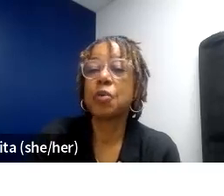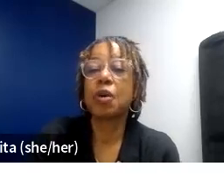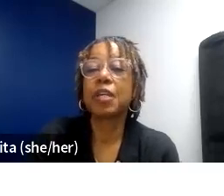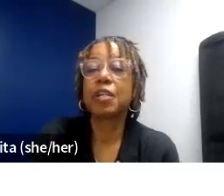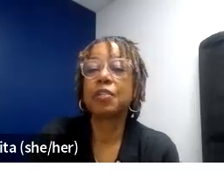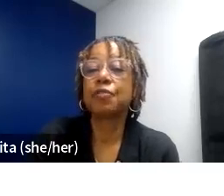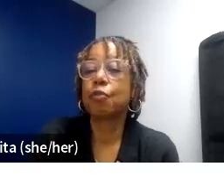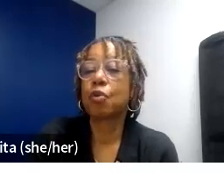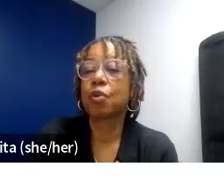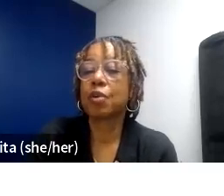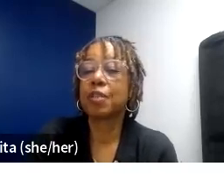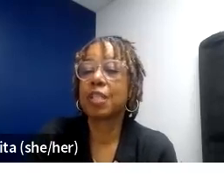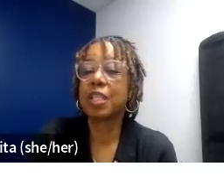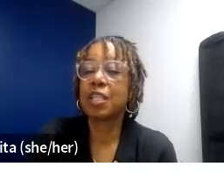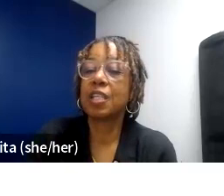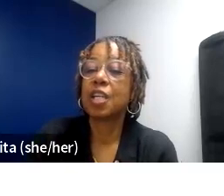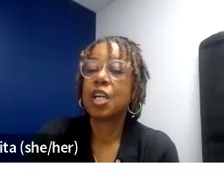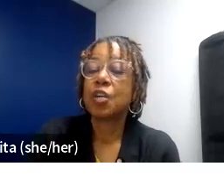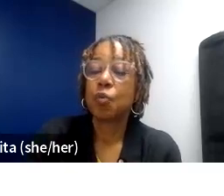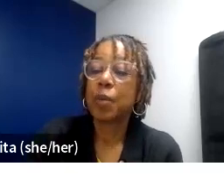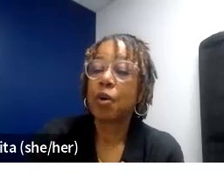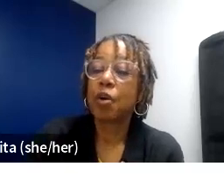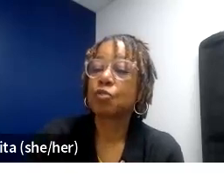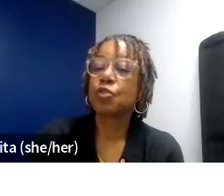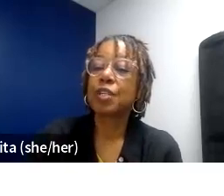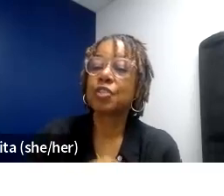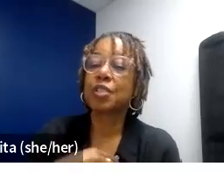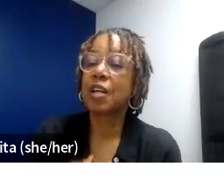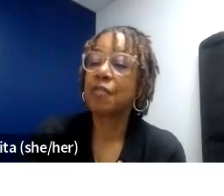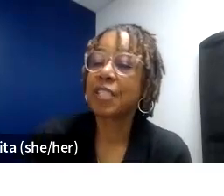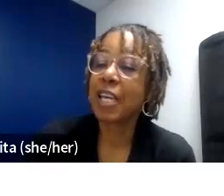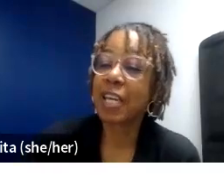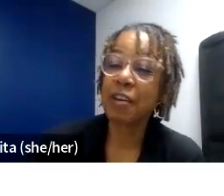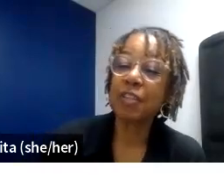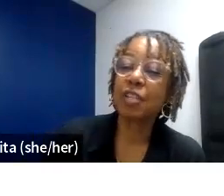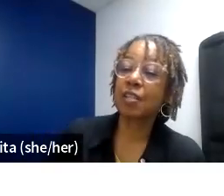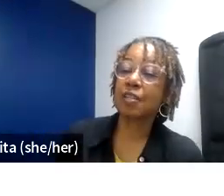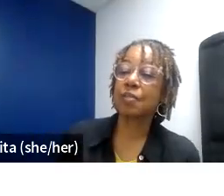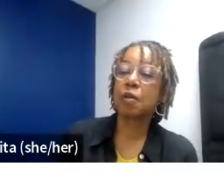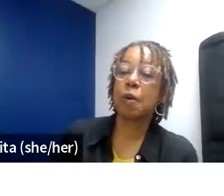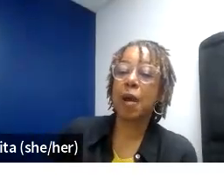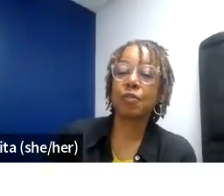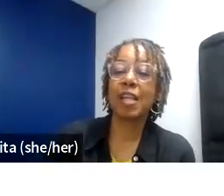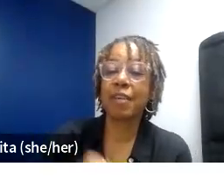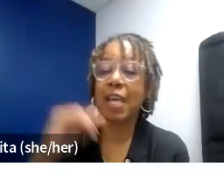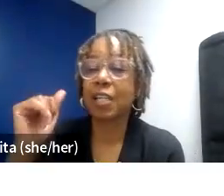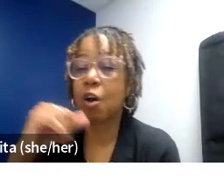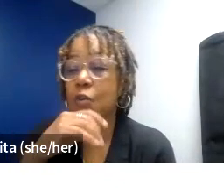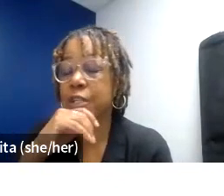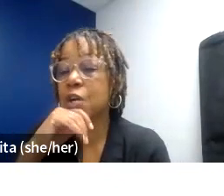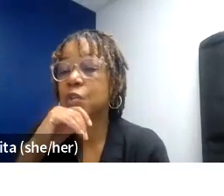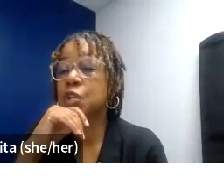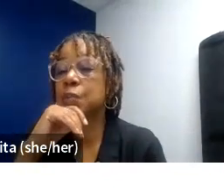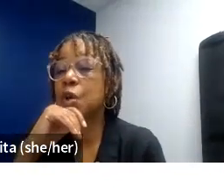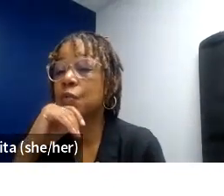If you are here for the webinar on Trust Yourself and Take Care of Each Other about navigating